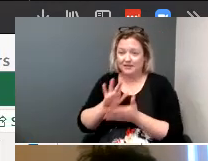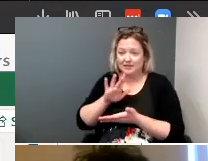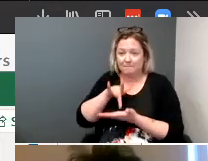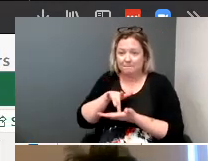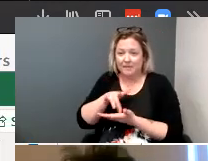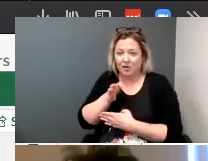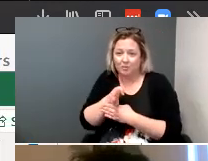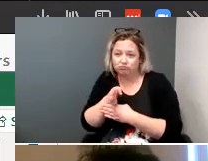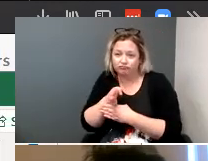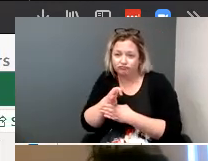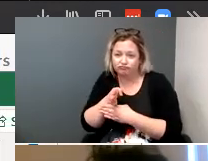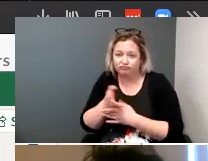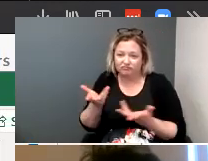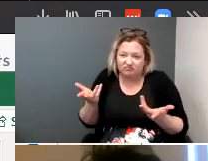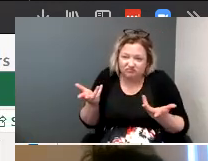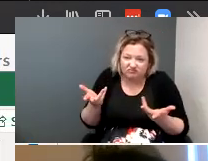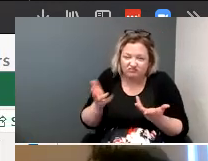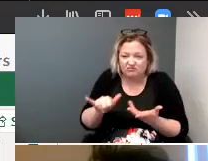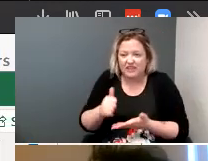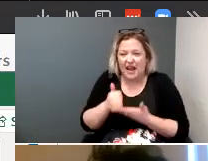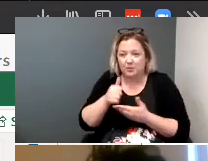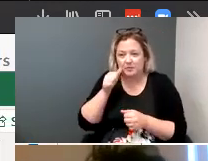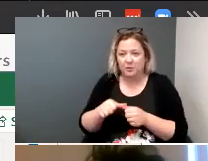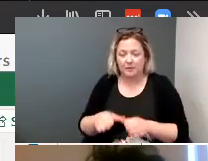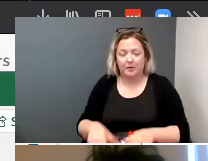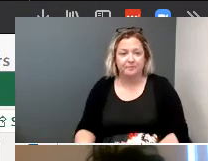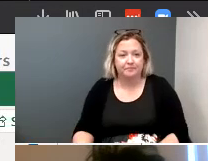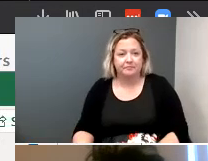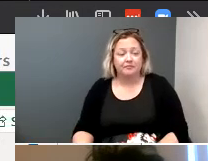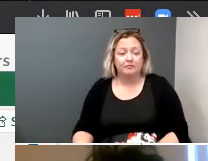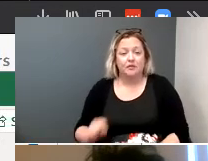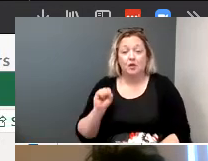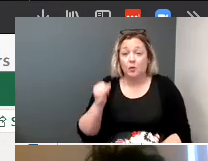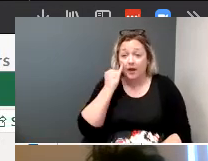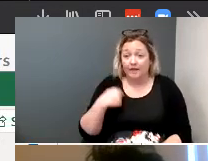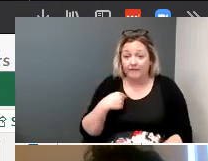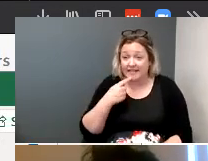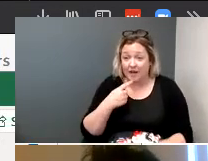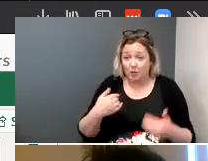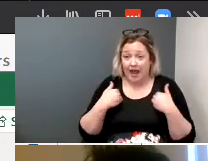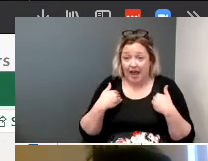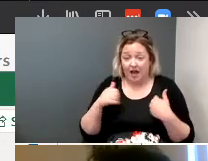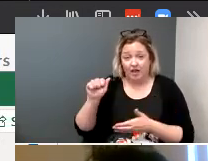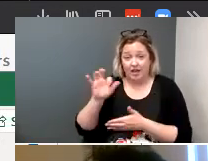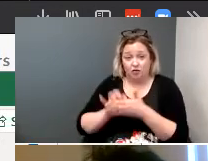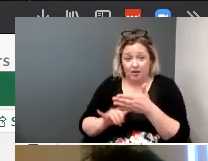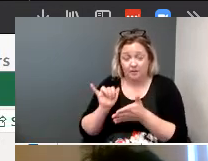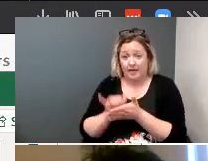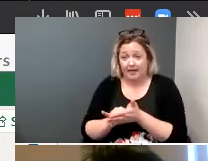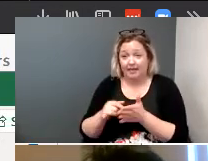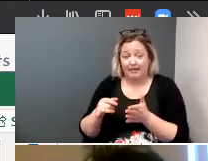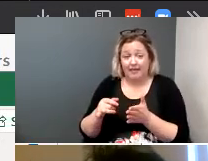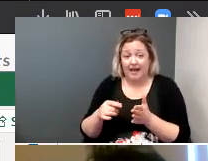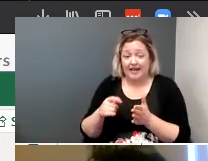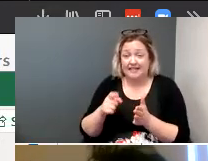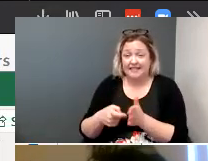Okay, so when we say that we have an algorithm that takes f of n time, and